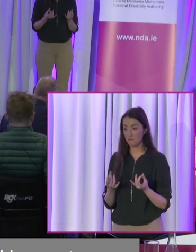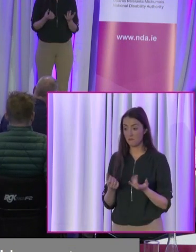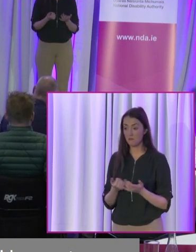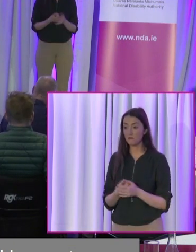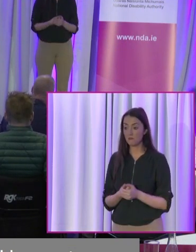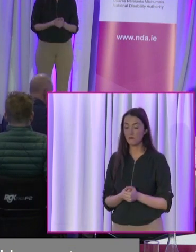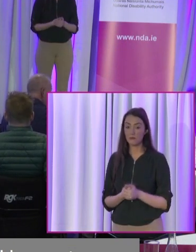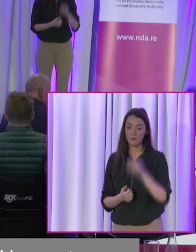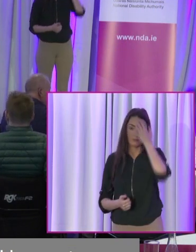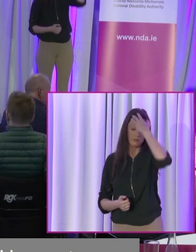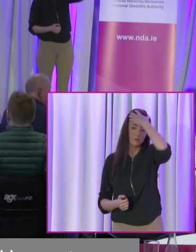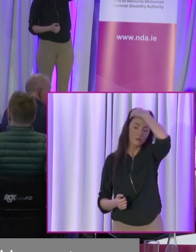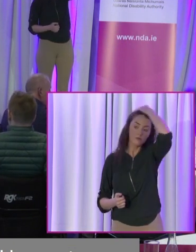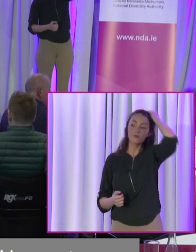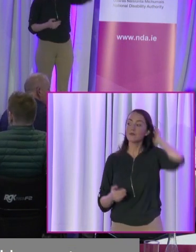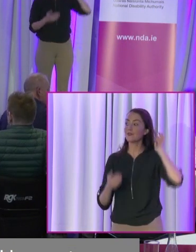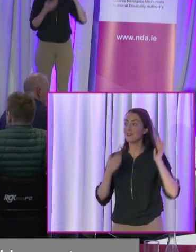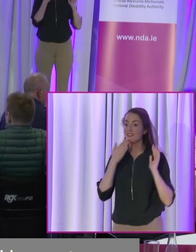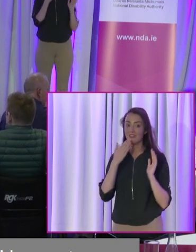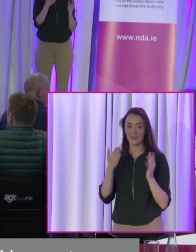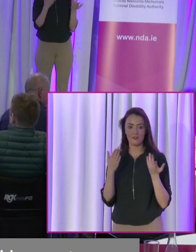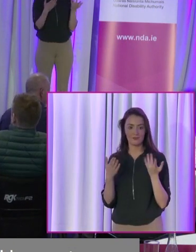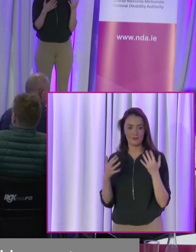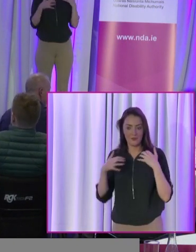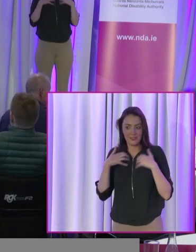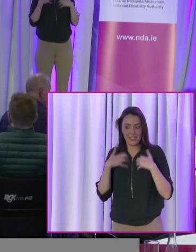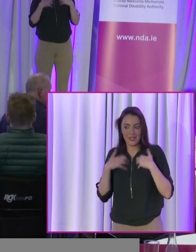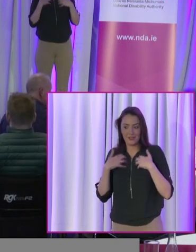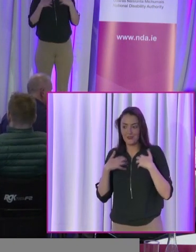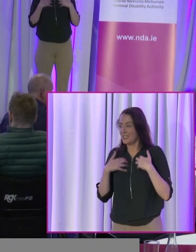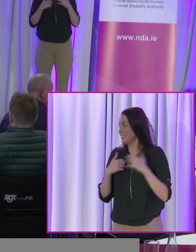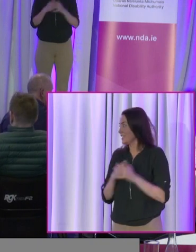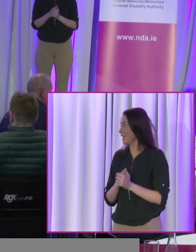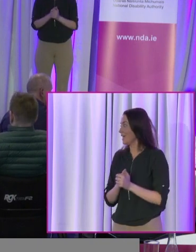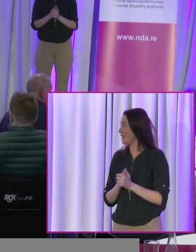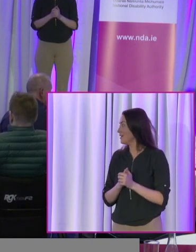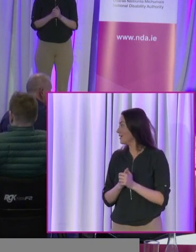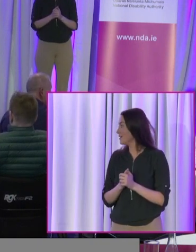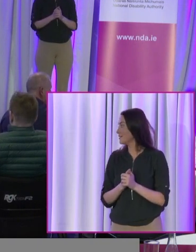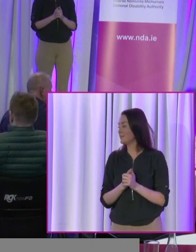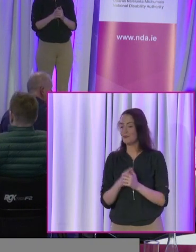Thank you, Alejandro. That was absolutely fascinating. And I might ask you just to take.